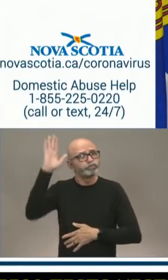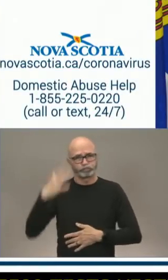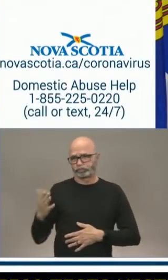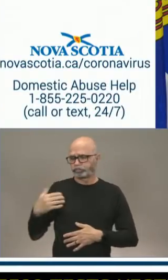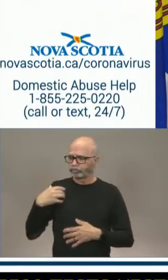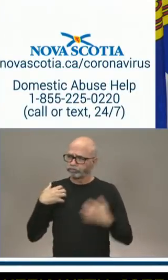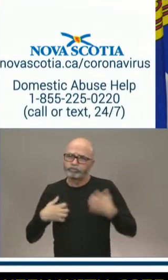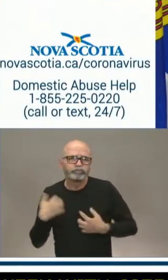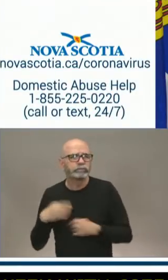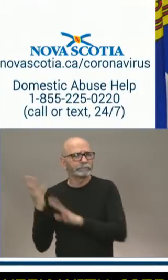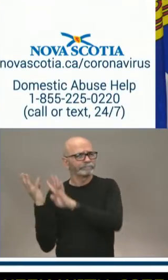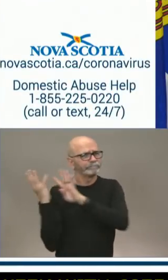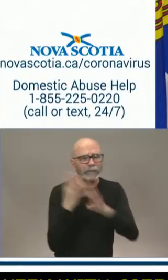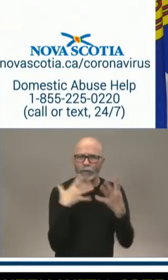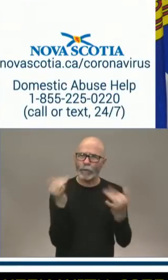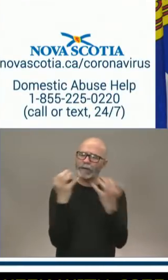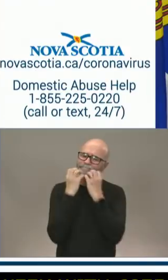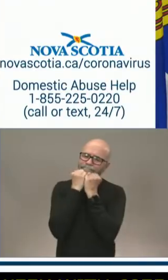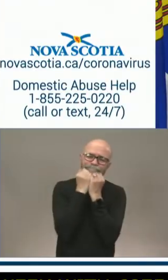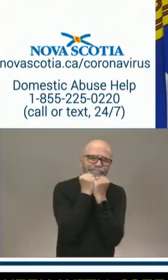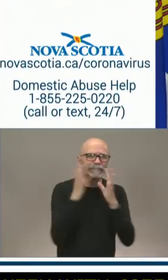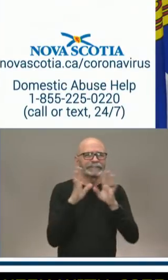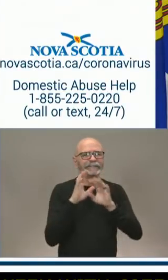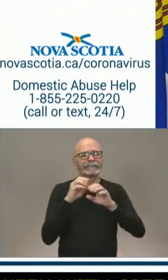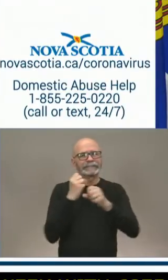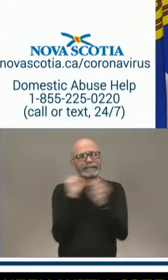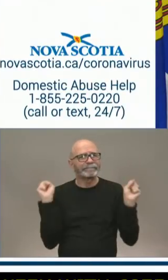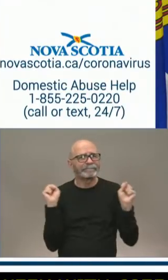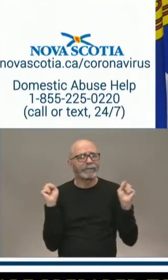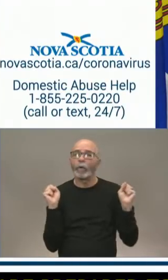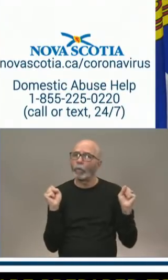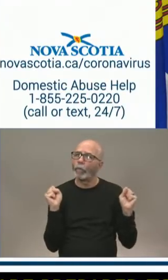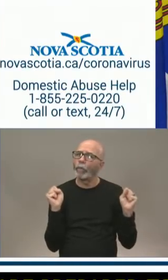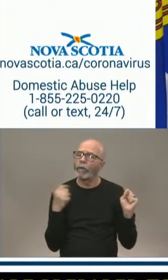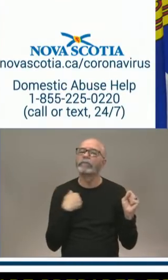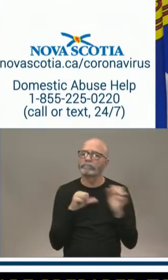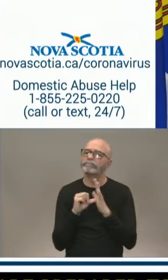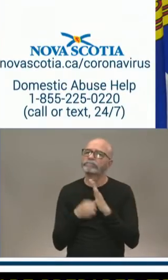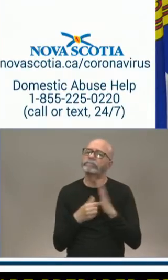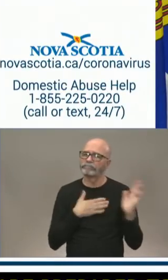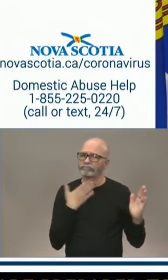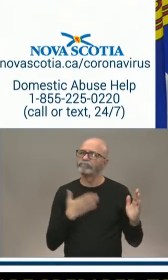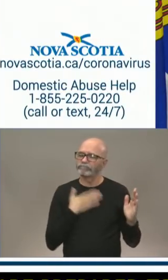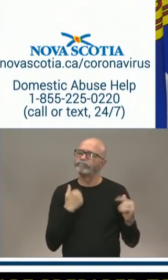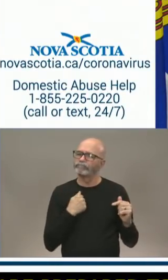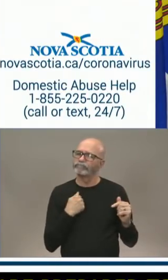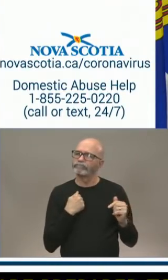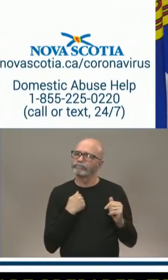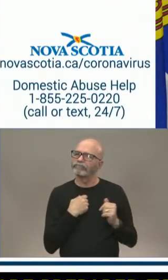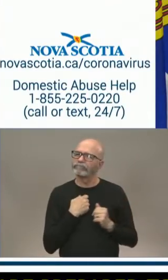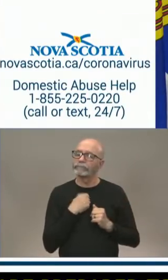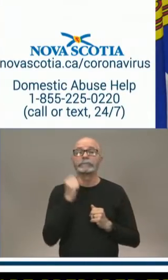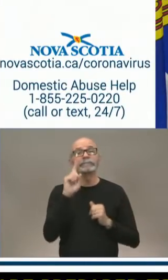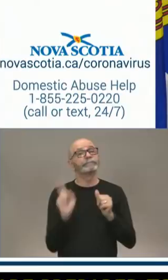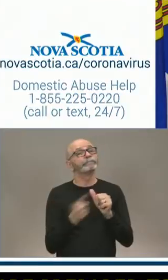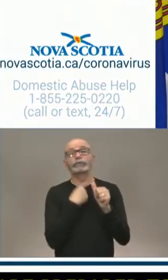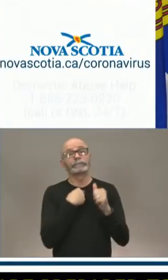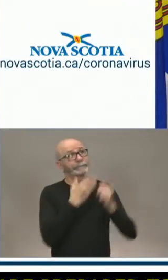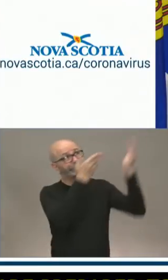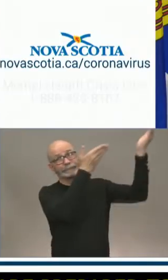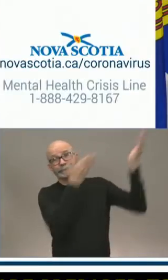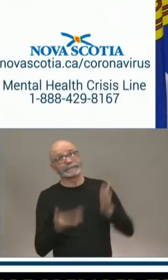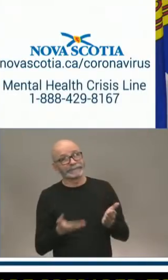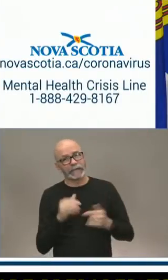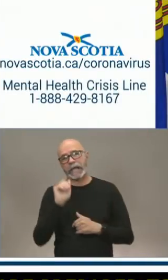that. Let me say, too, that I'm very pleased there's a plan in place to roll out our first shipment of AstraZeneca. I